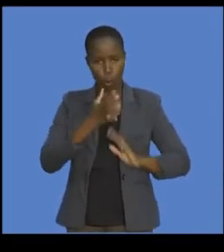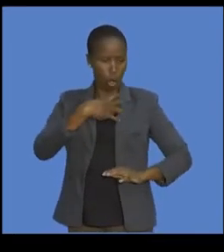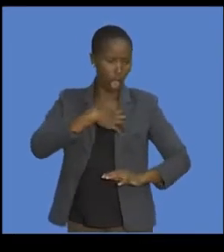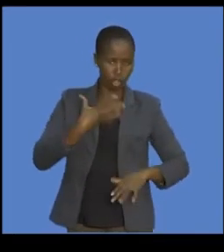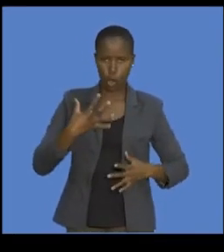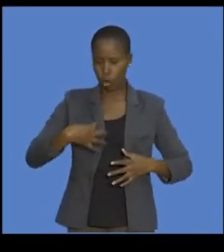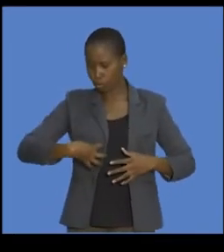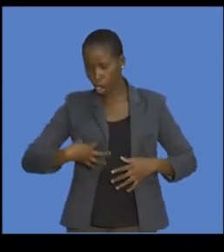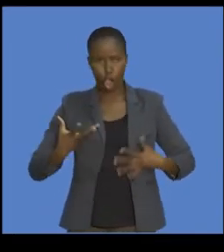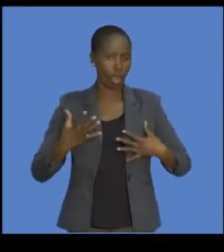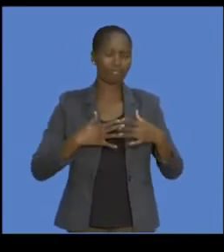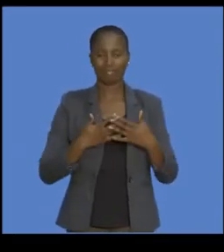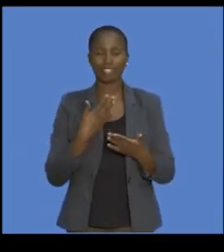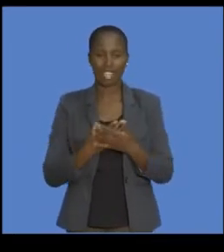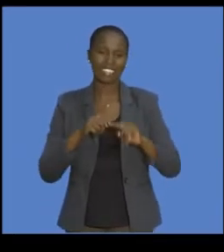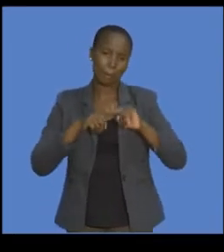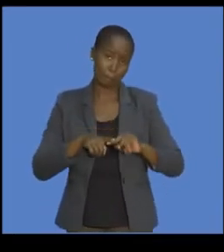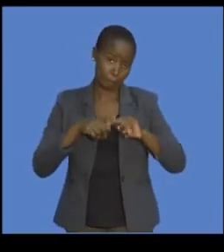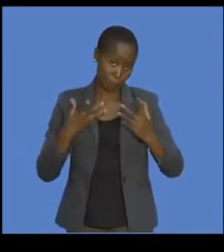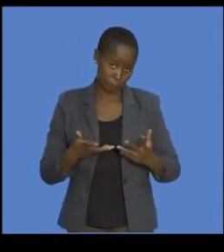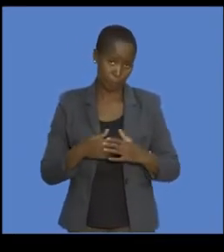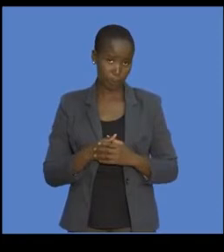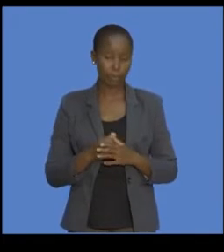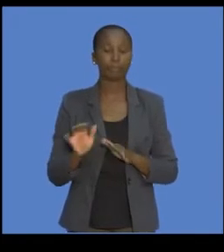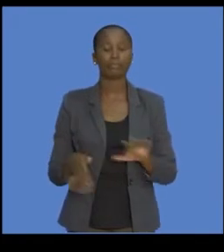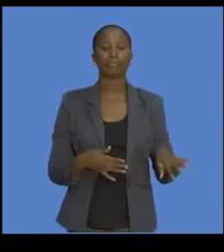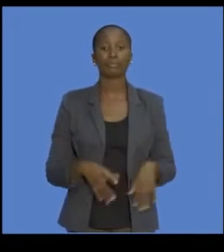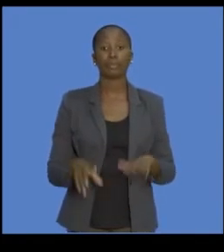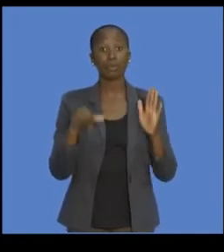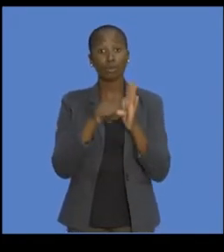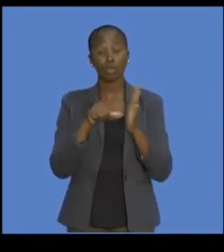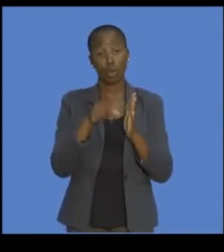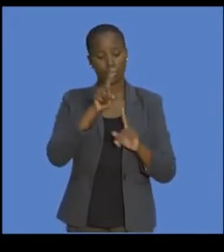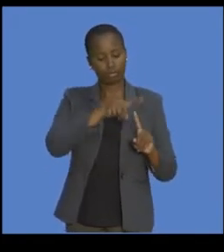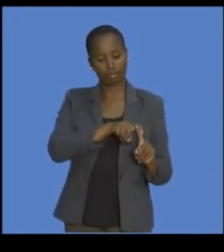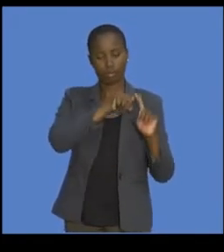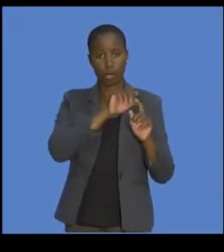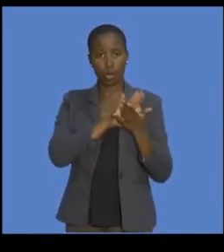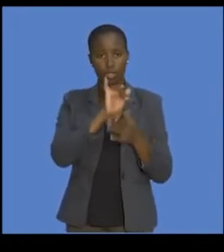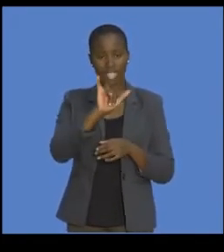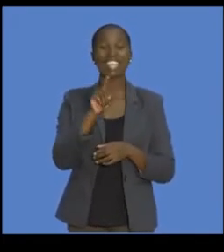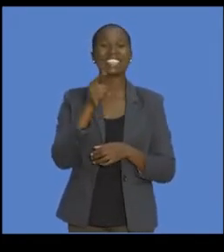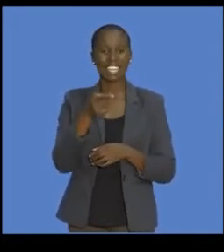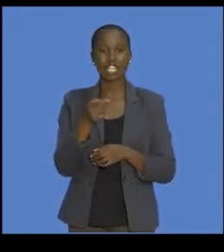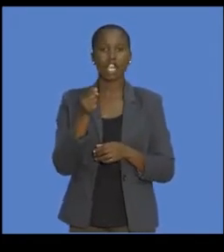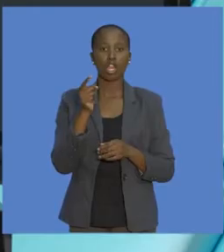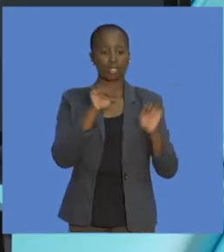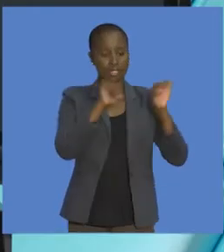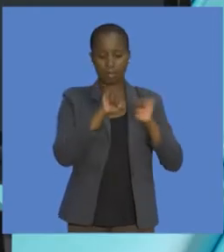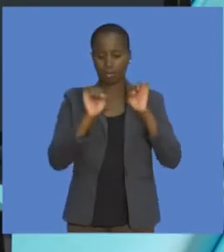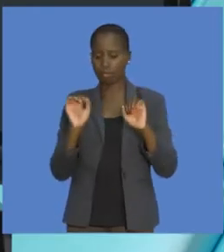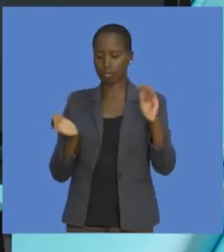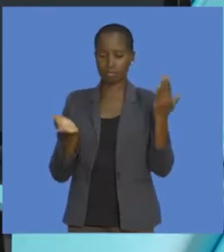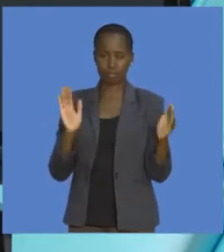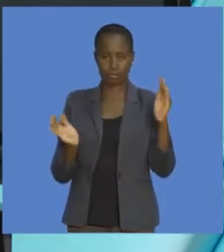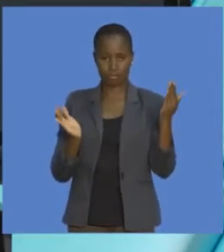So as we continue, it's important that we pause at this point and we compare the two systems. Essentially, I need to remind